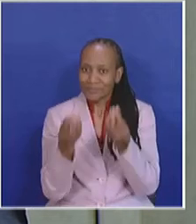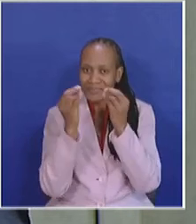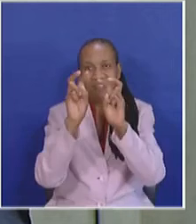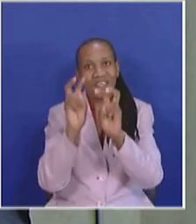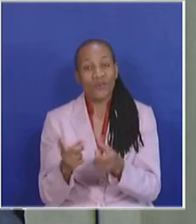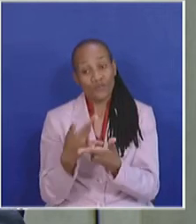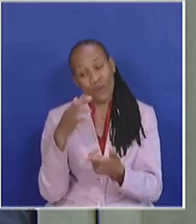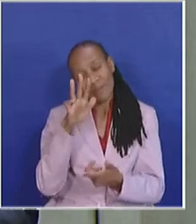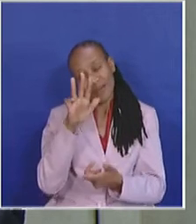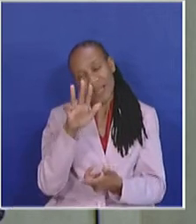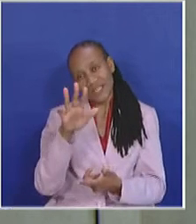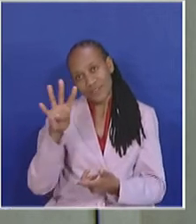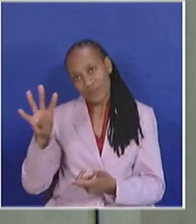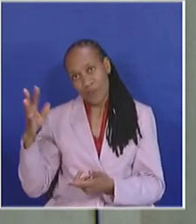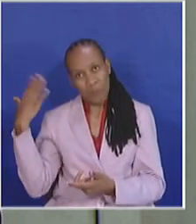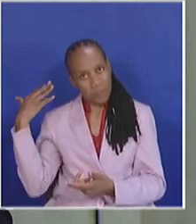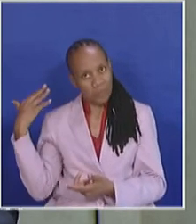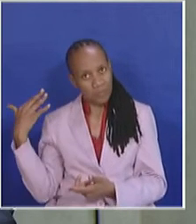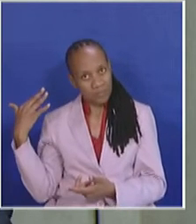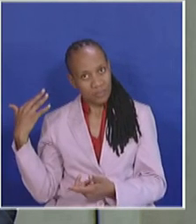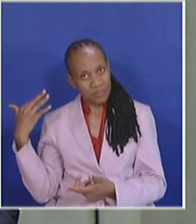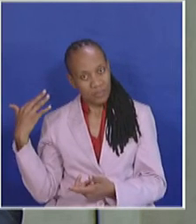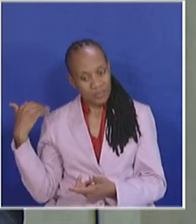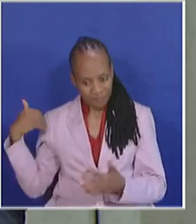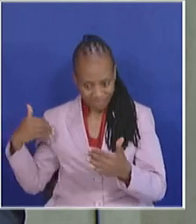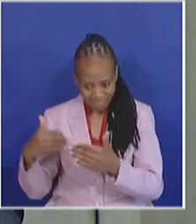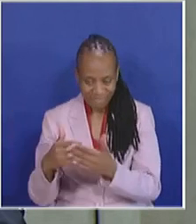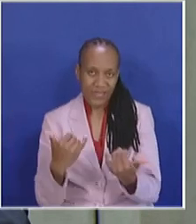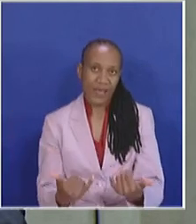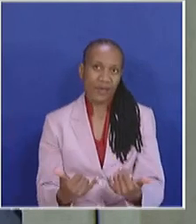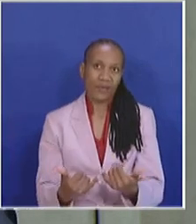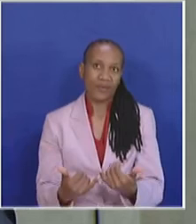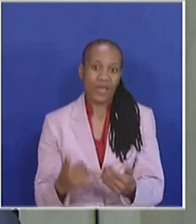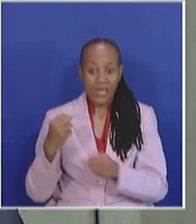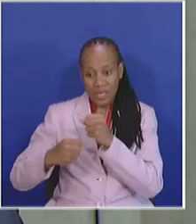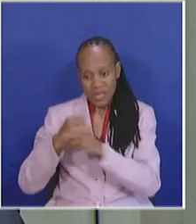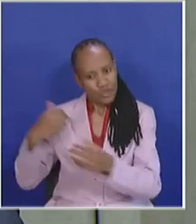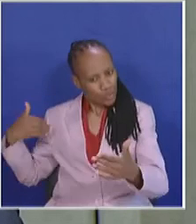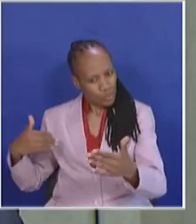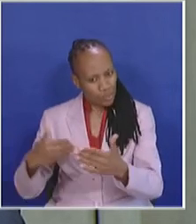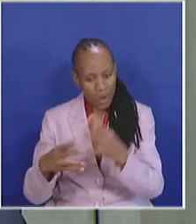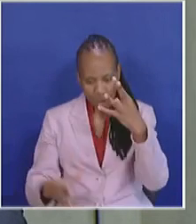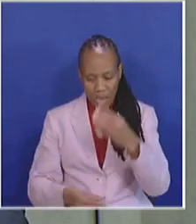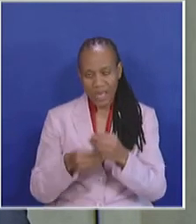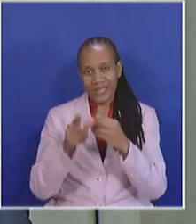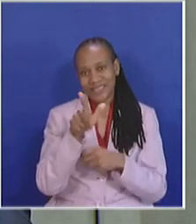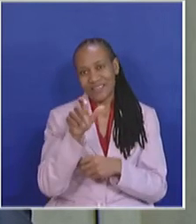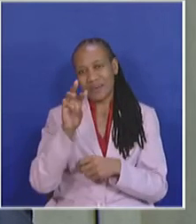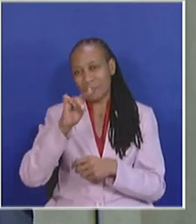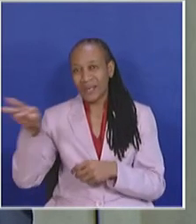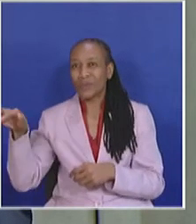democracy in 1994, during the period of democracy, we added more than 7 million additional homes to the electricity